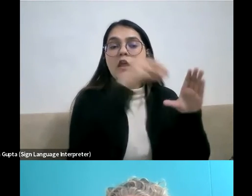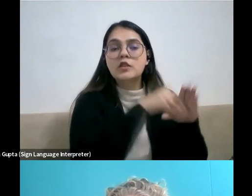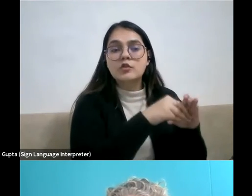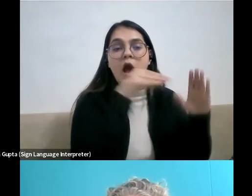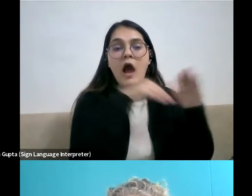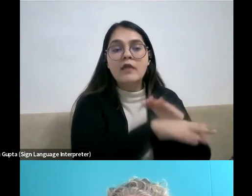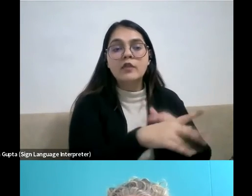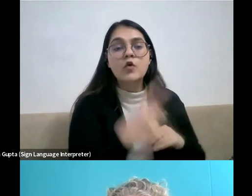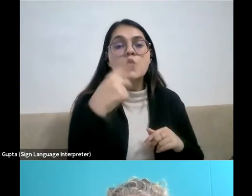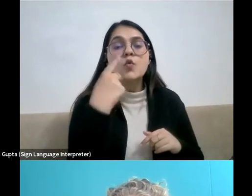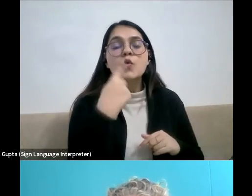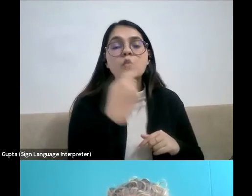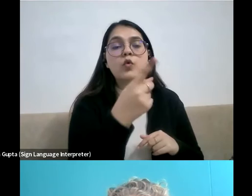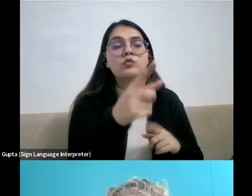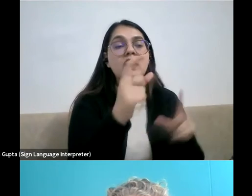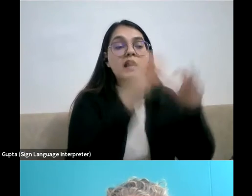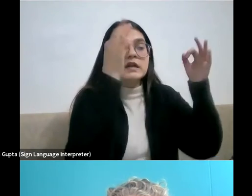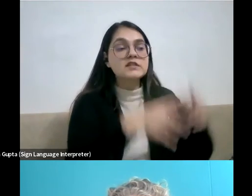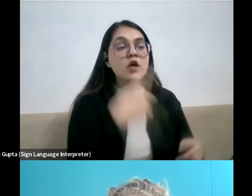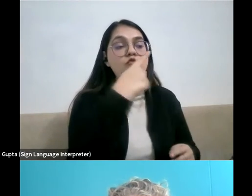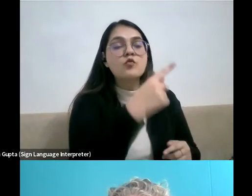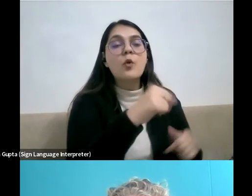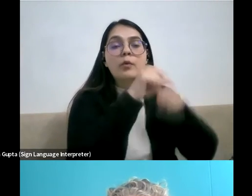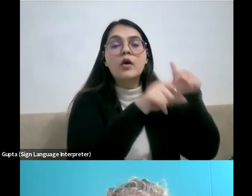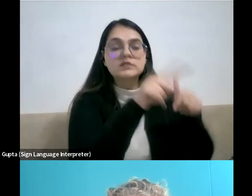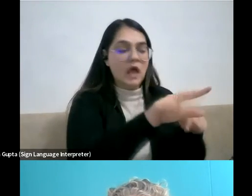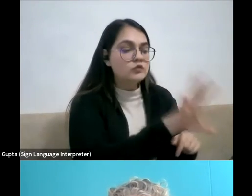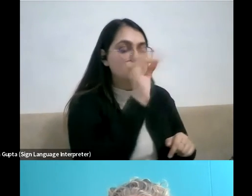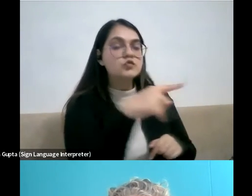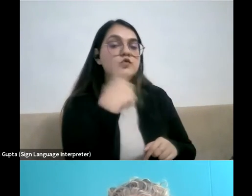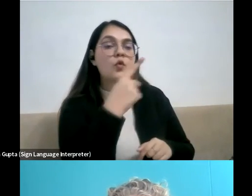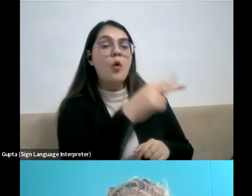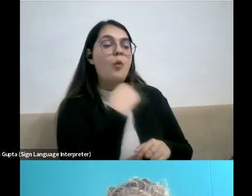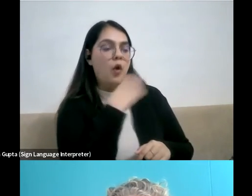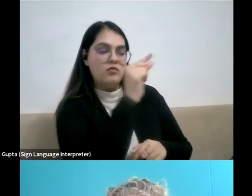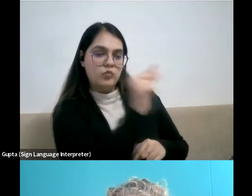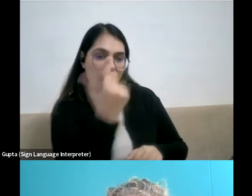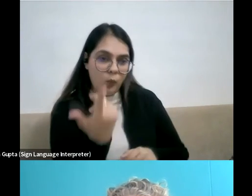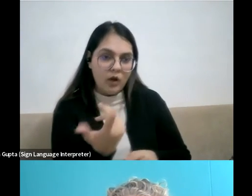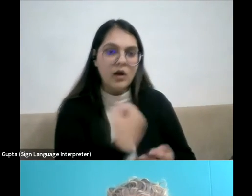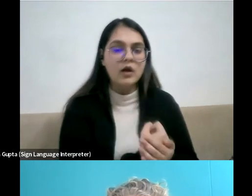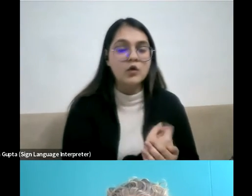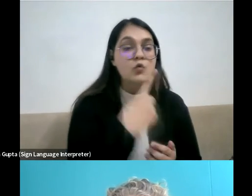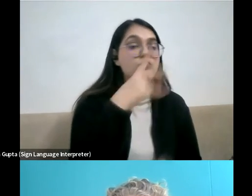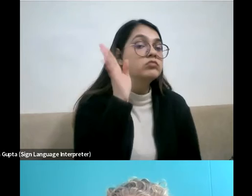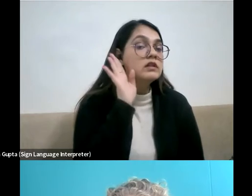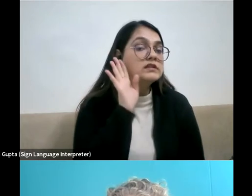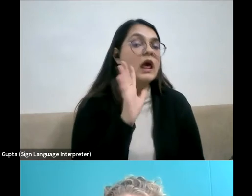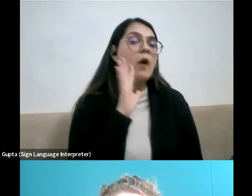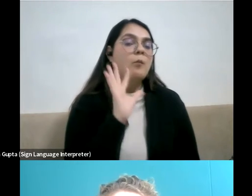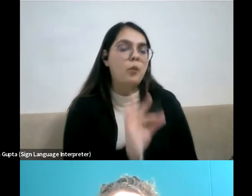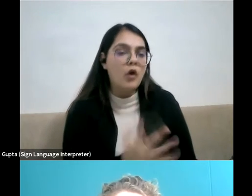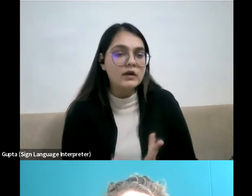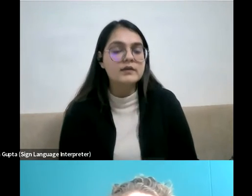who counts in the decision-making process, whose voices are counted, but also